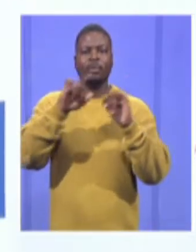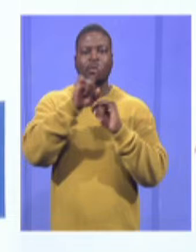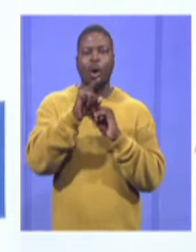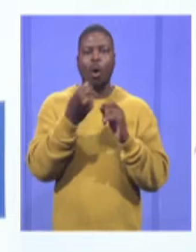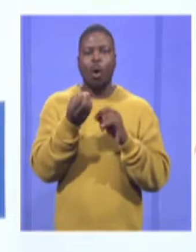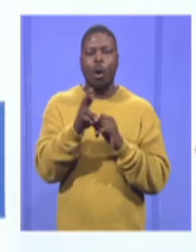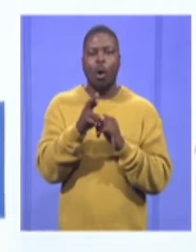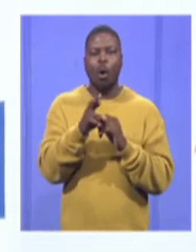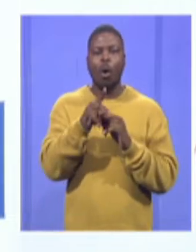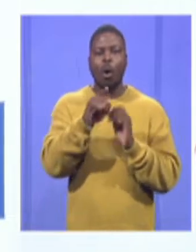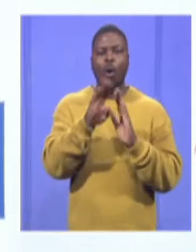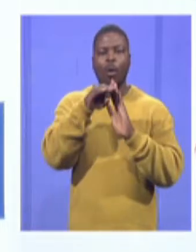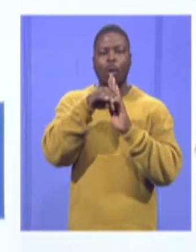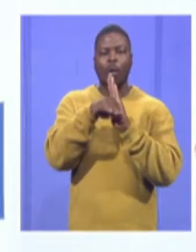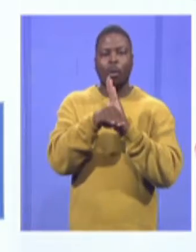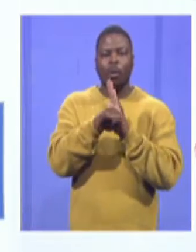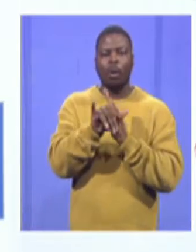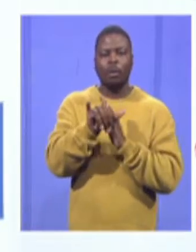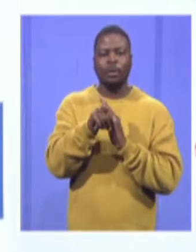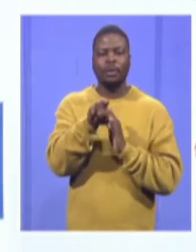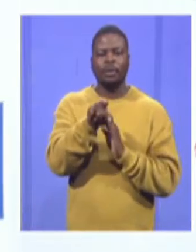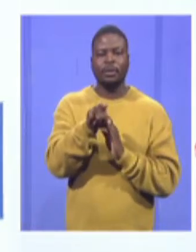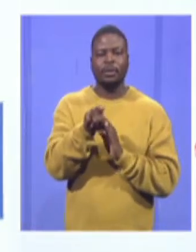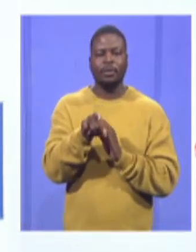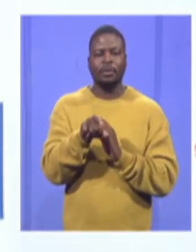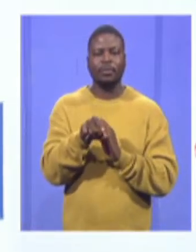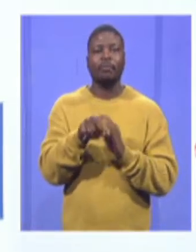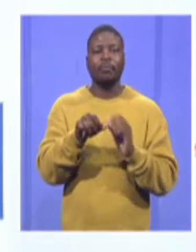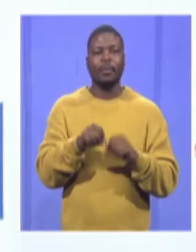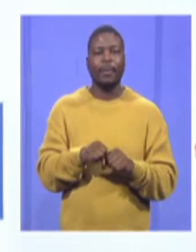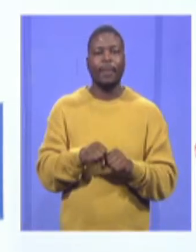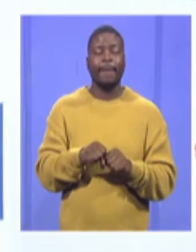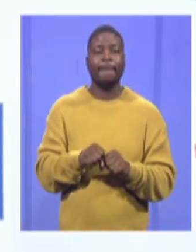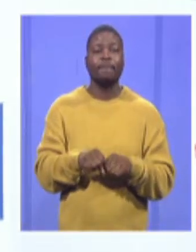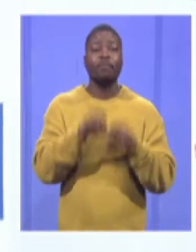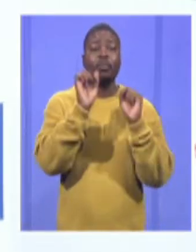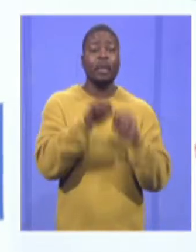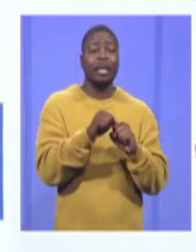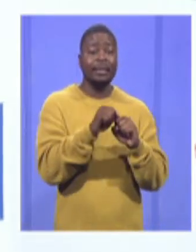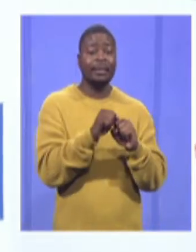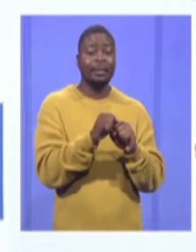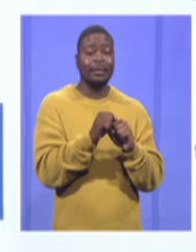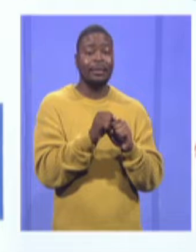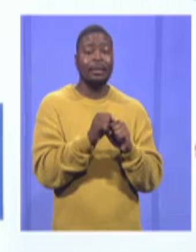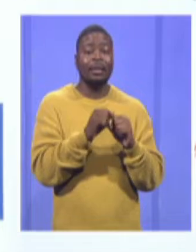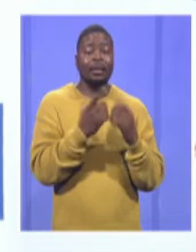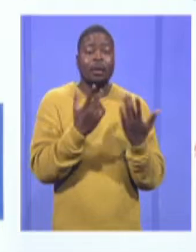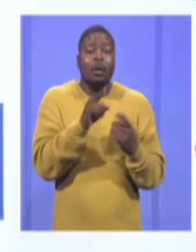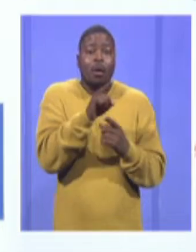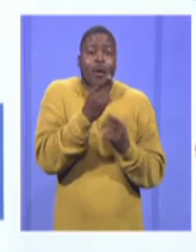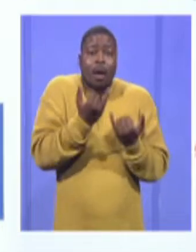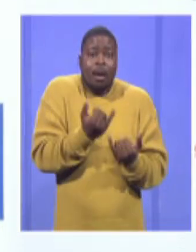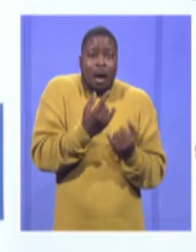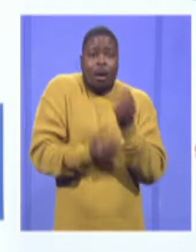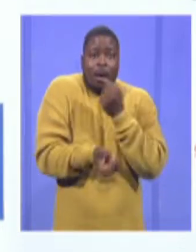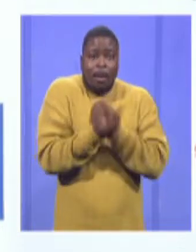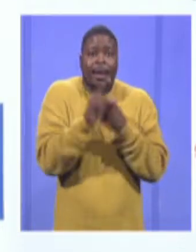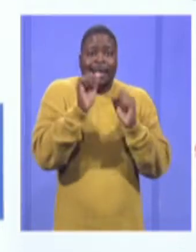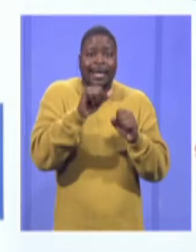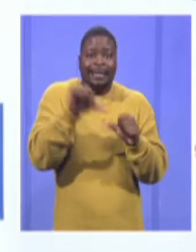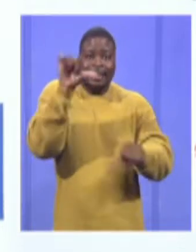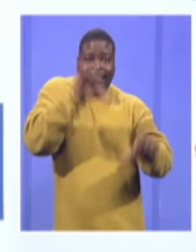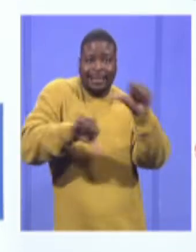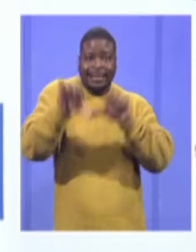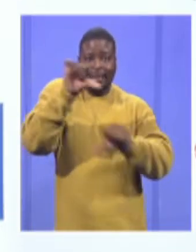Khaleesi, good morning to you and the viewers. Unfortunately, we can say yes, and this is largely from what scientists are telling us,